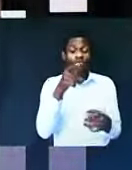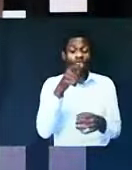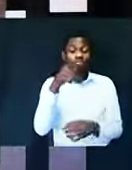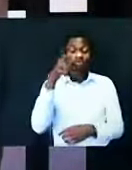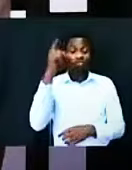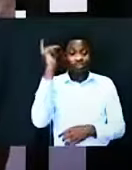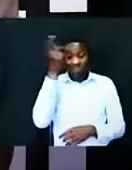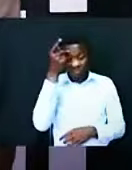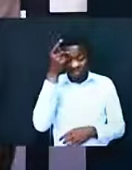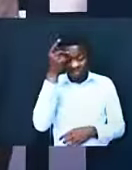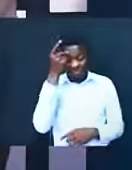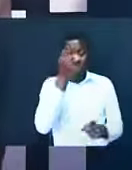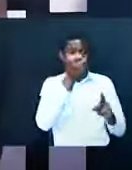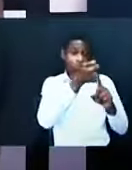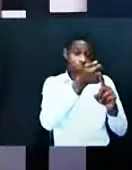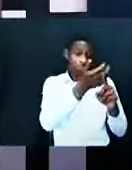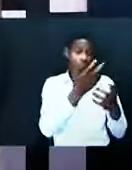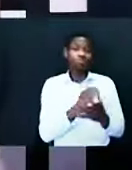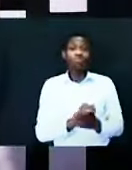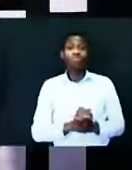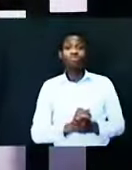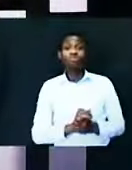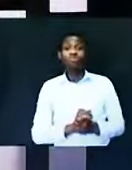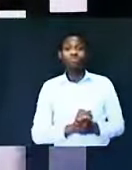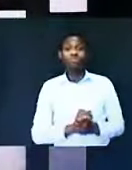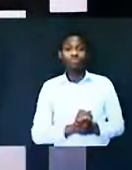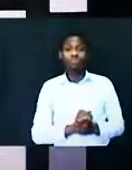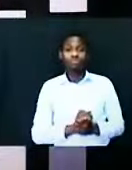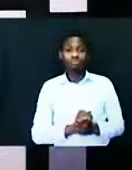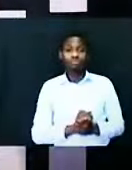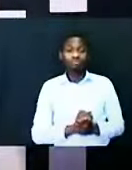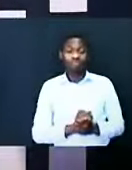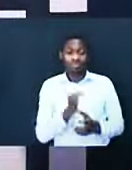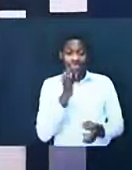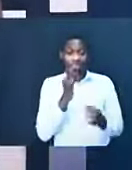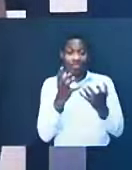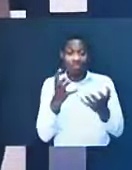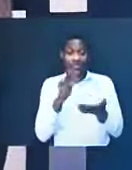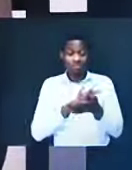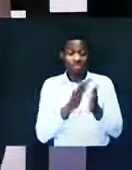And if you want to be a man of God, it's also up to